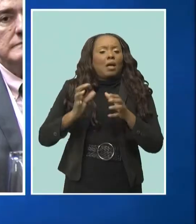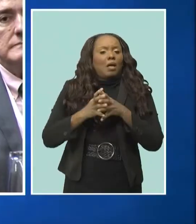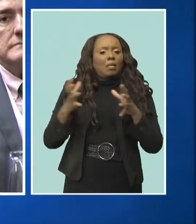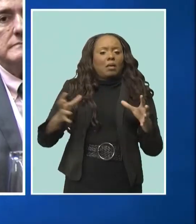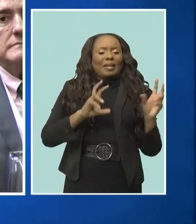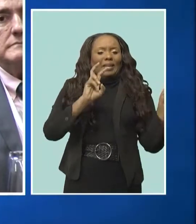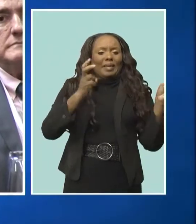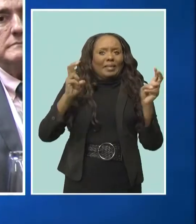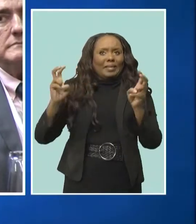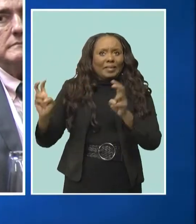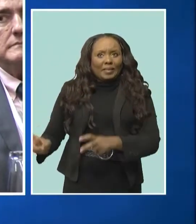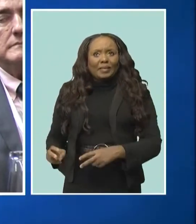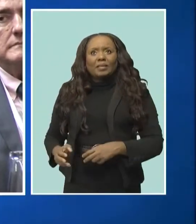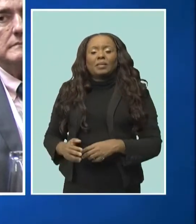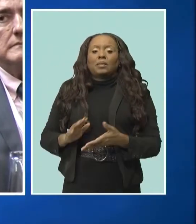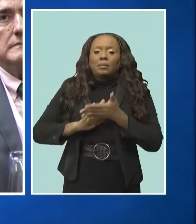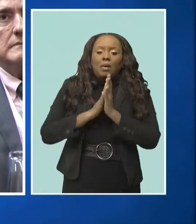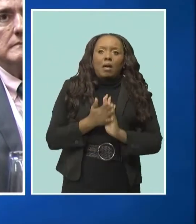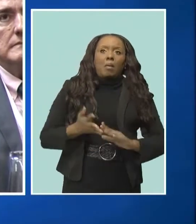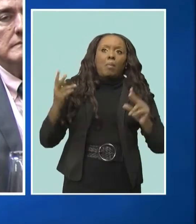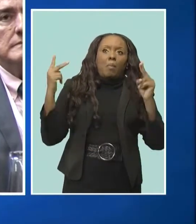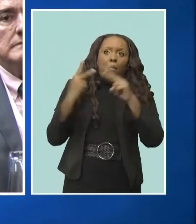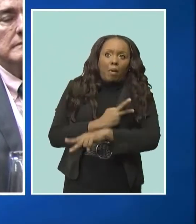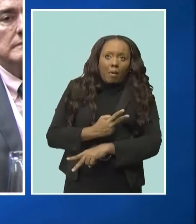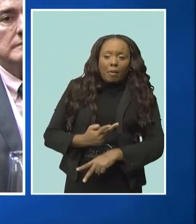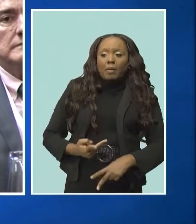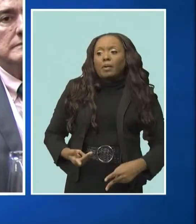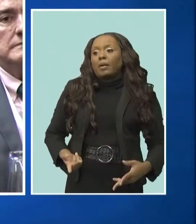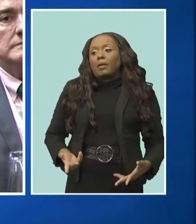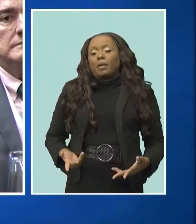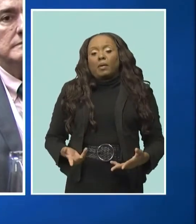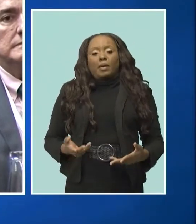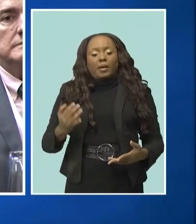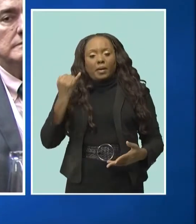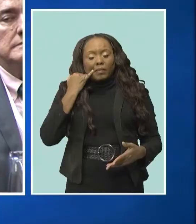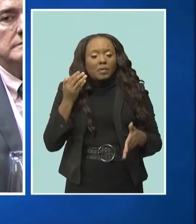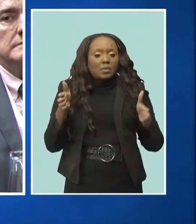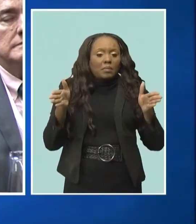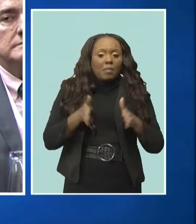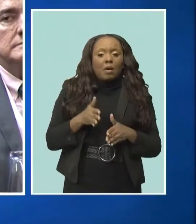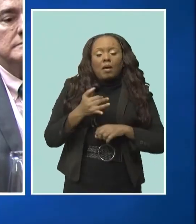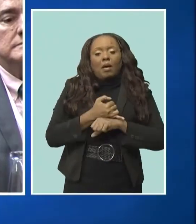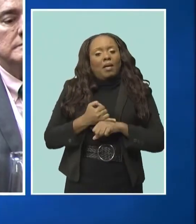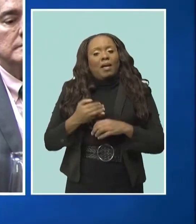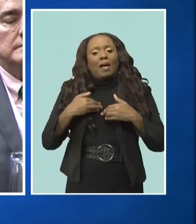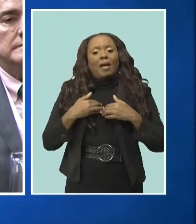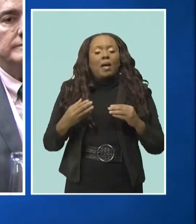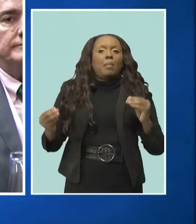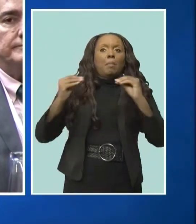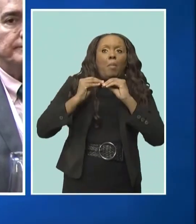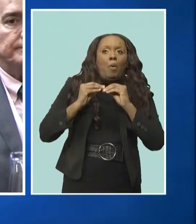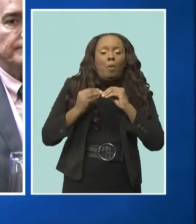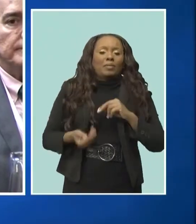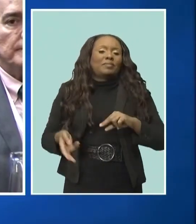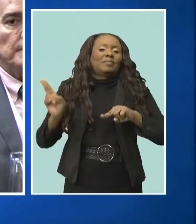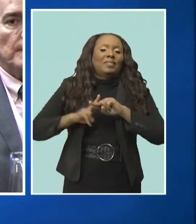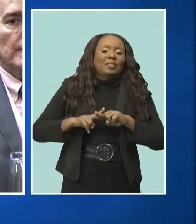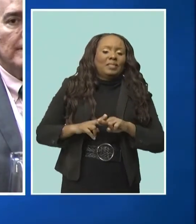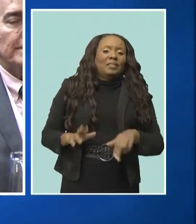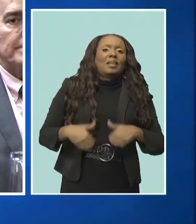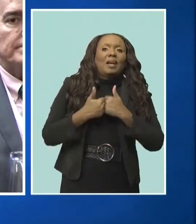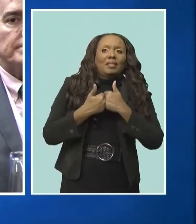issues are compromised and made worse by the fact that CIS countries have to deal with the challenges of weather and